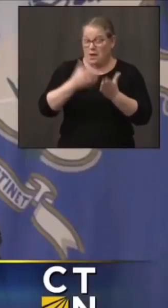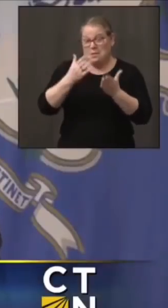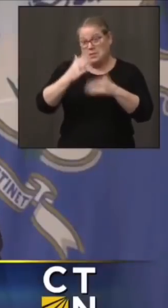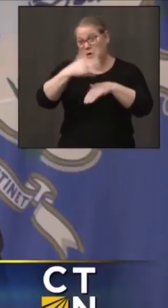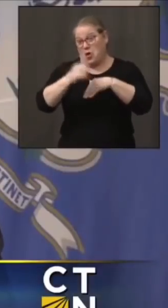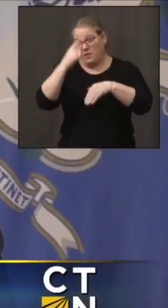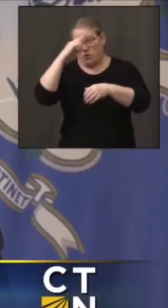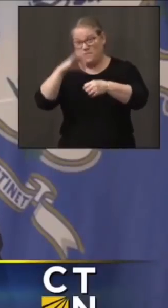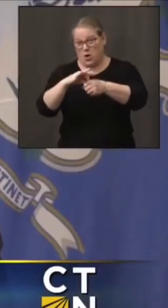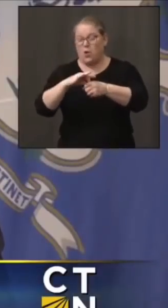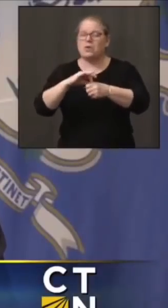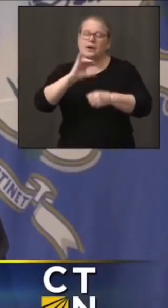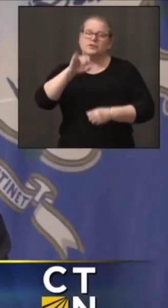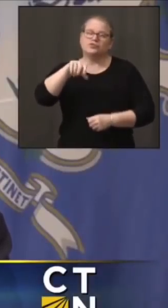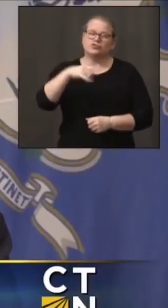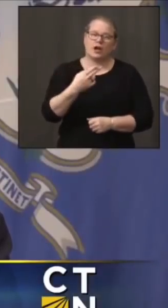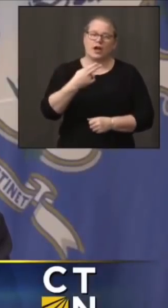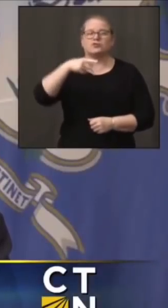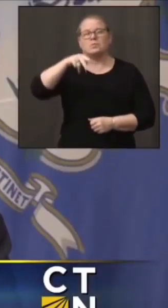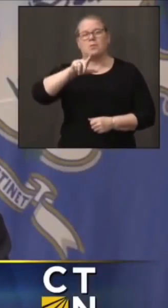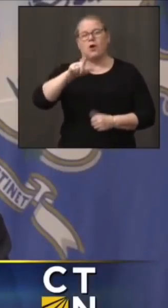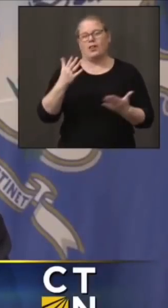course, Josh and Paul are here as well.